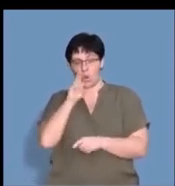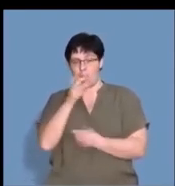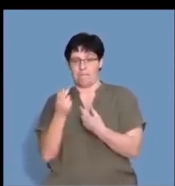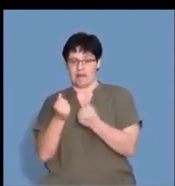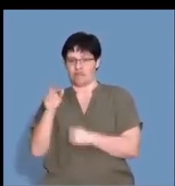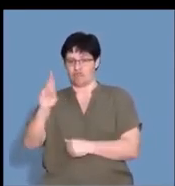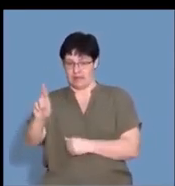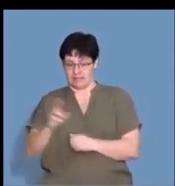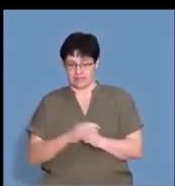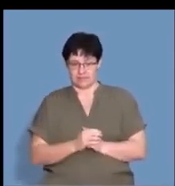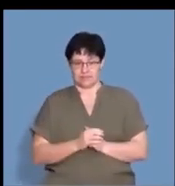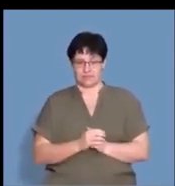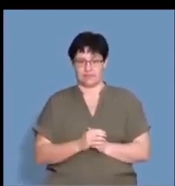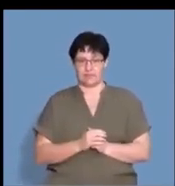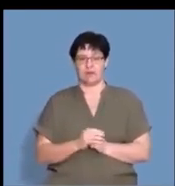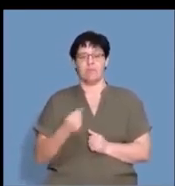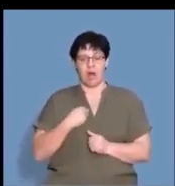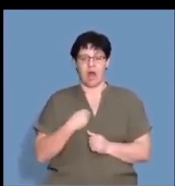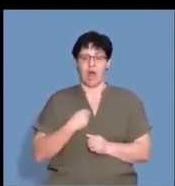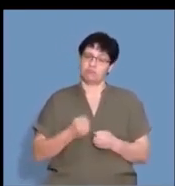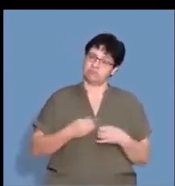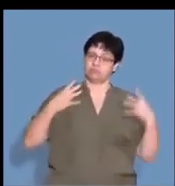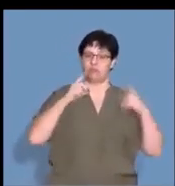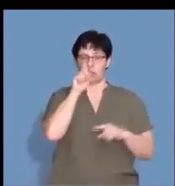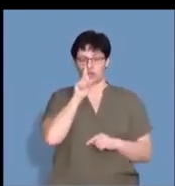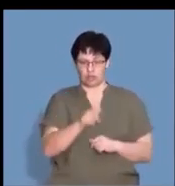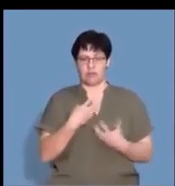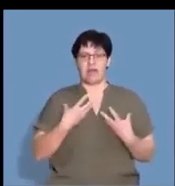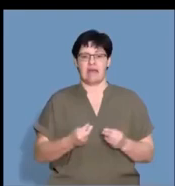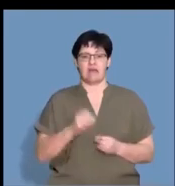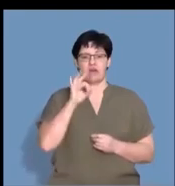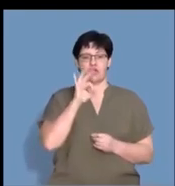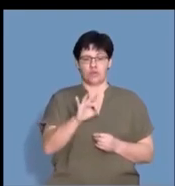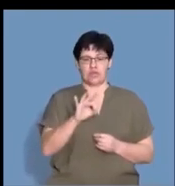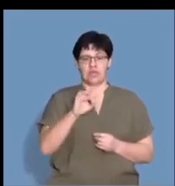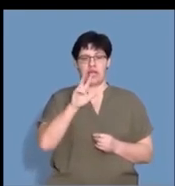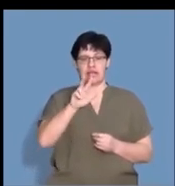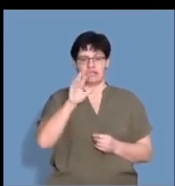money, so it's Rand. So in my original question, I had